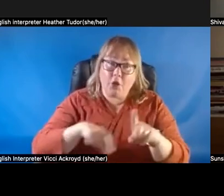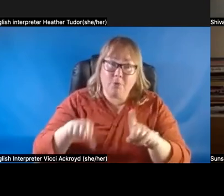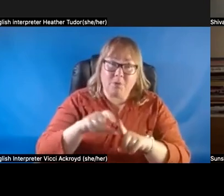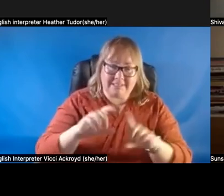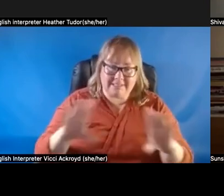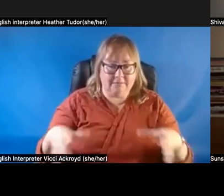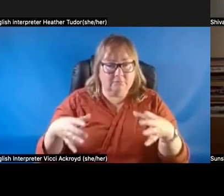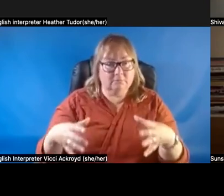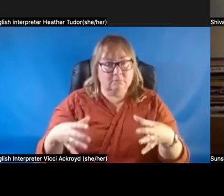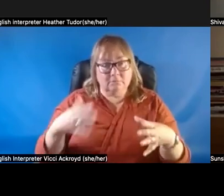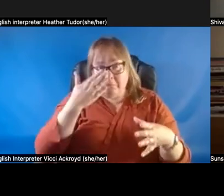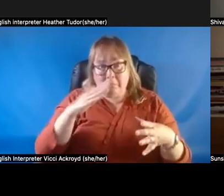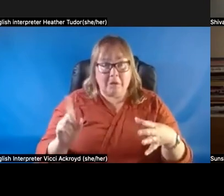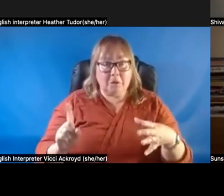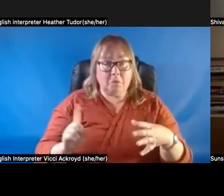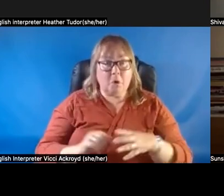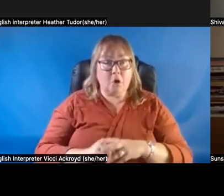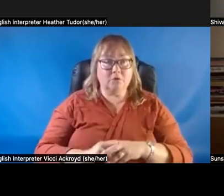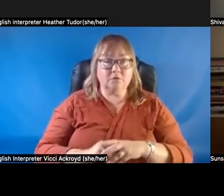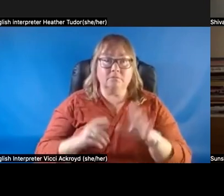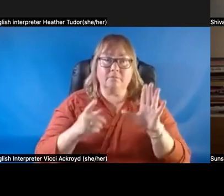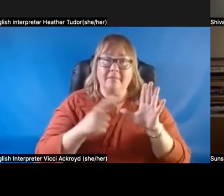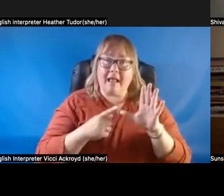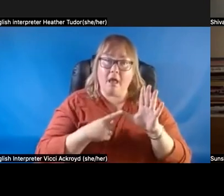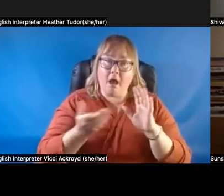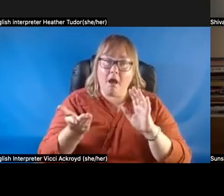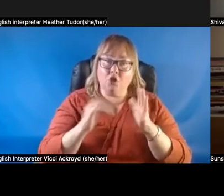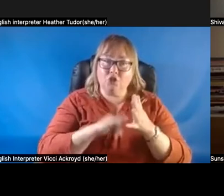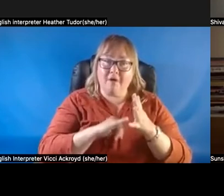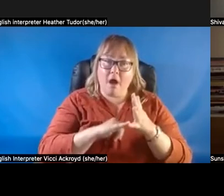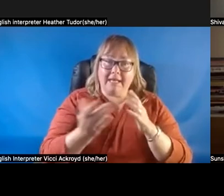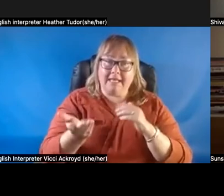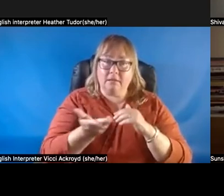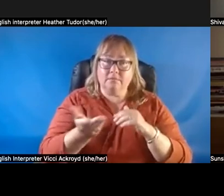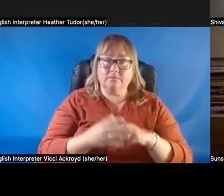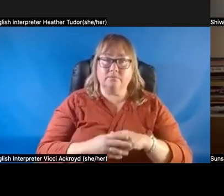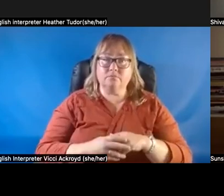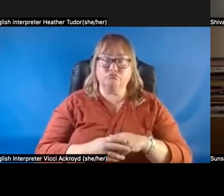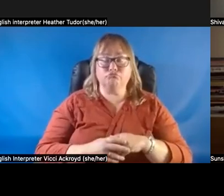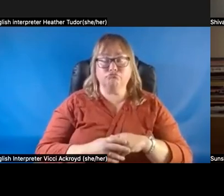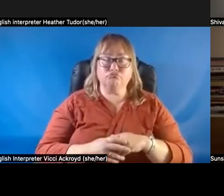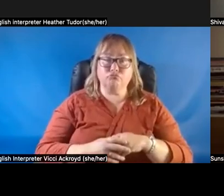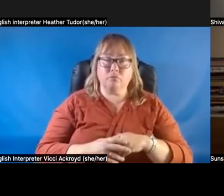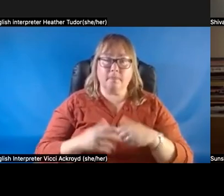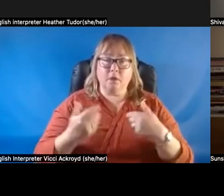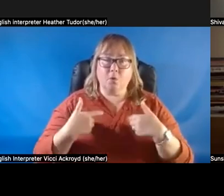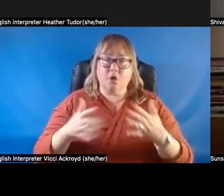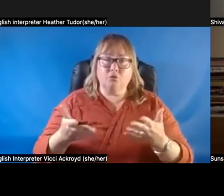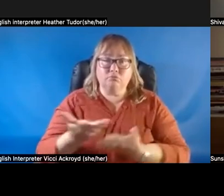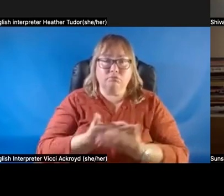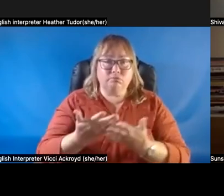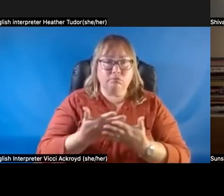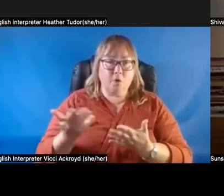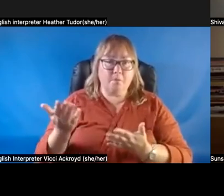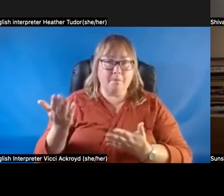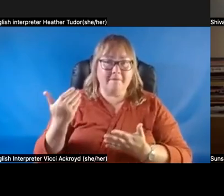collectively? Alia, do you want to go, or Shivani? Yeah, so we were talking about this last time. I said something